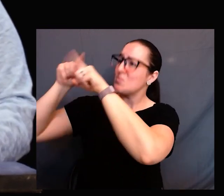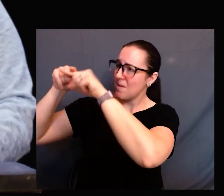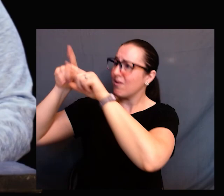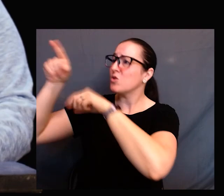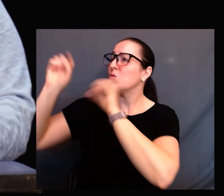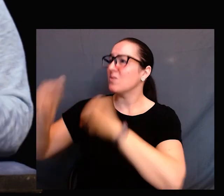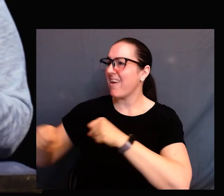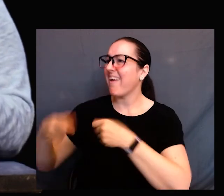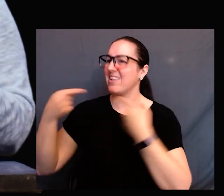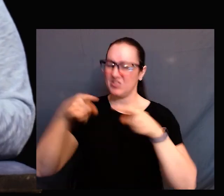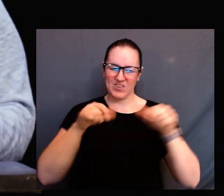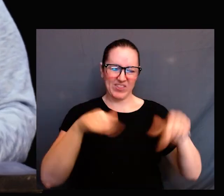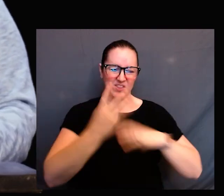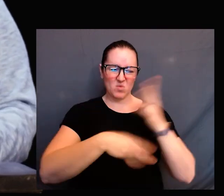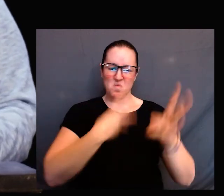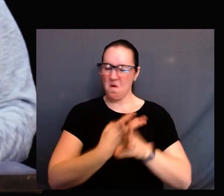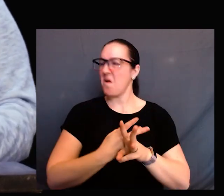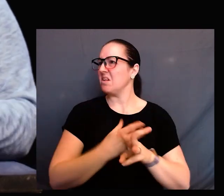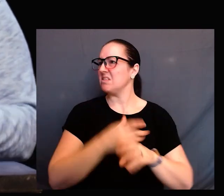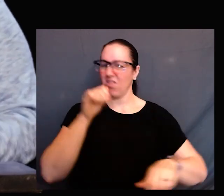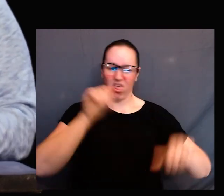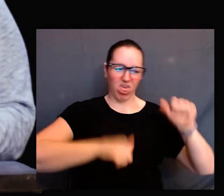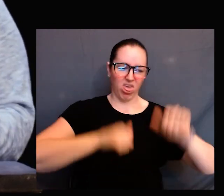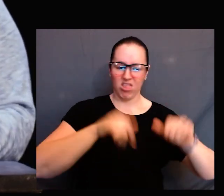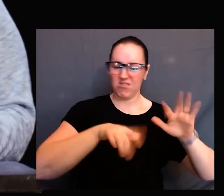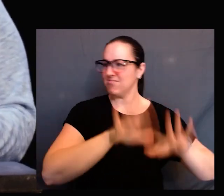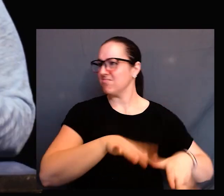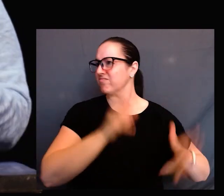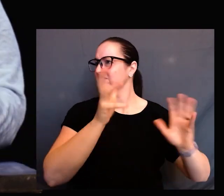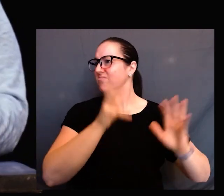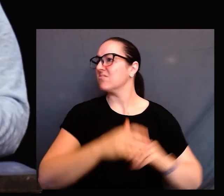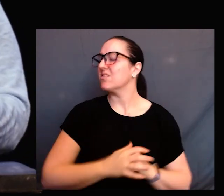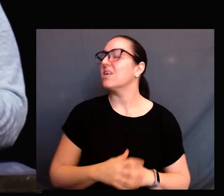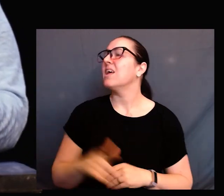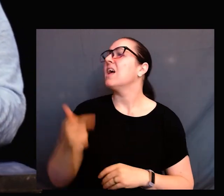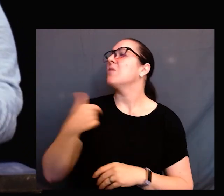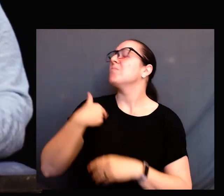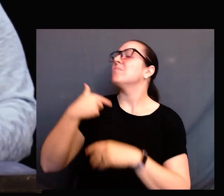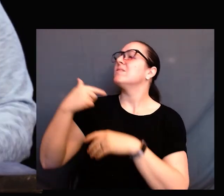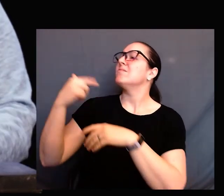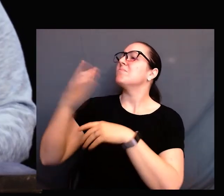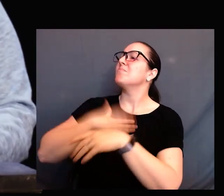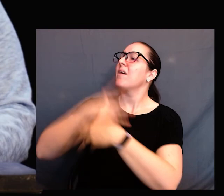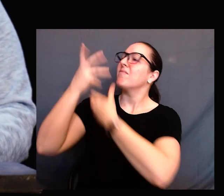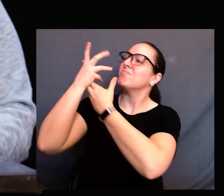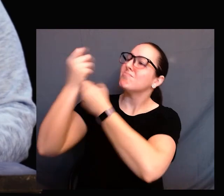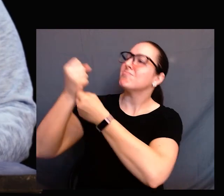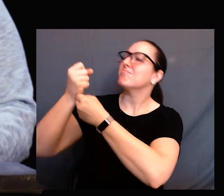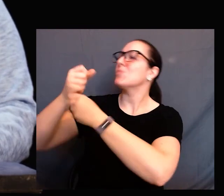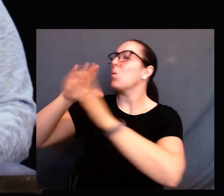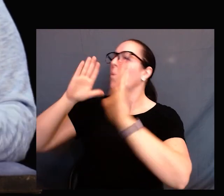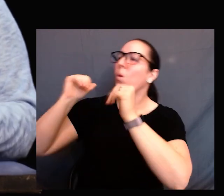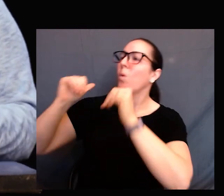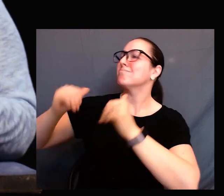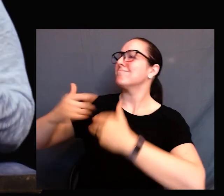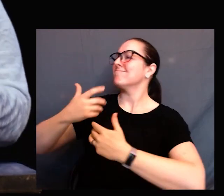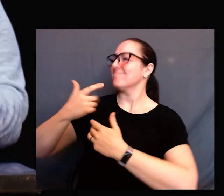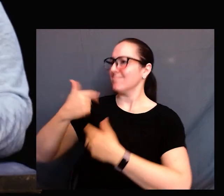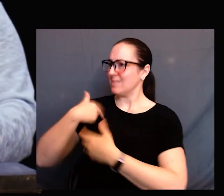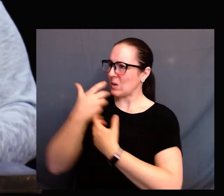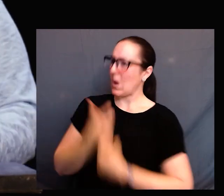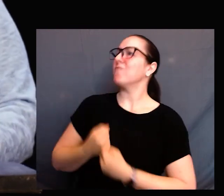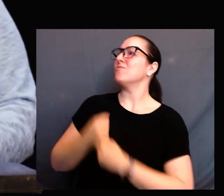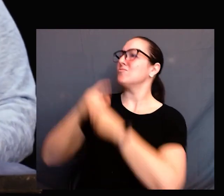uncertainty. And on this day, I choose right now to put my faith, my hope, and my confidence in you. I choose to